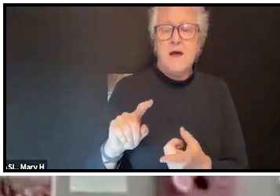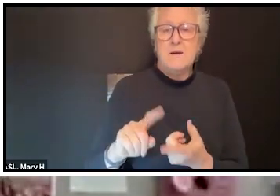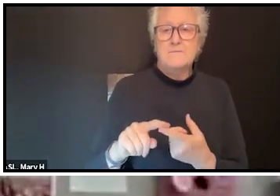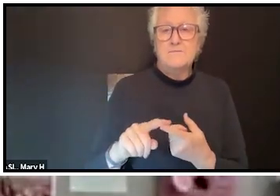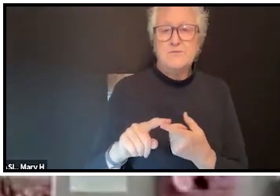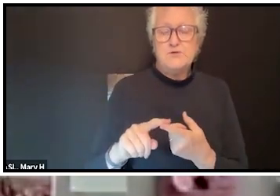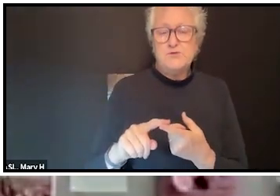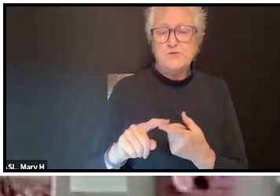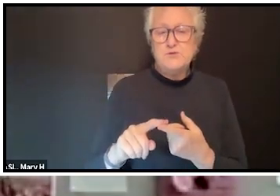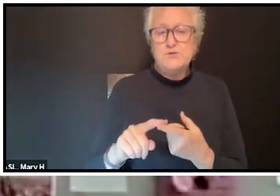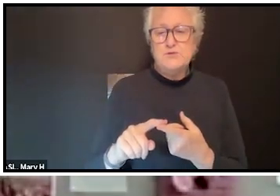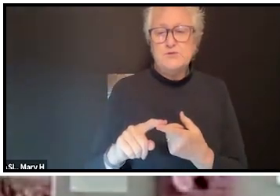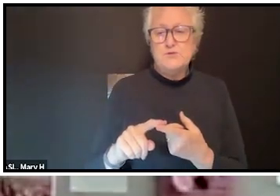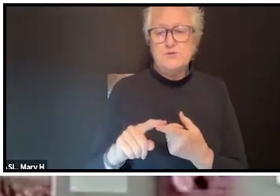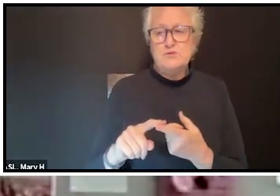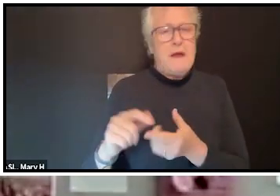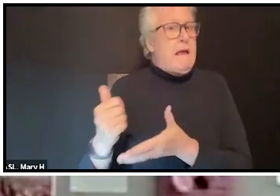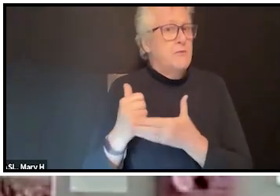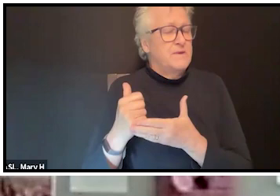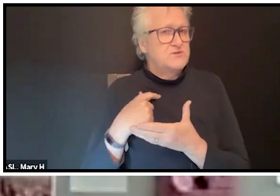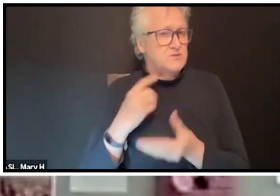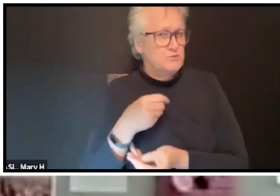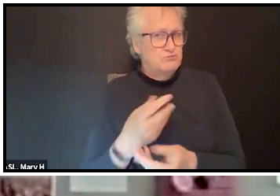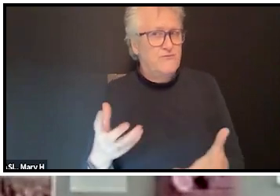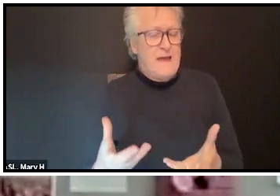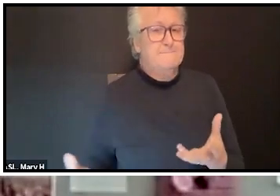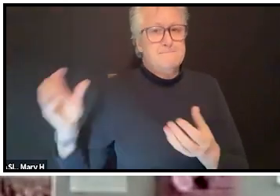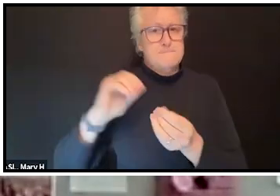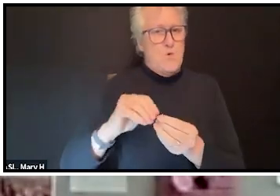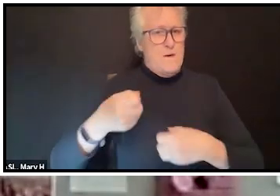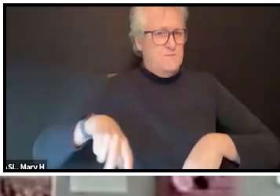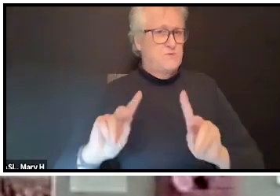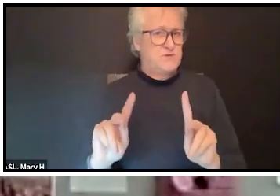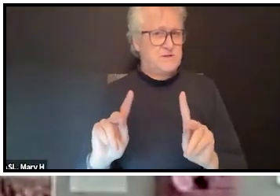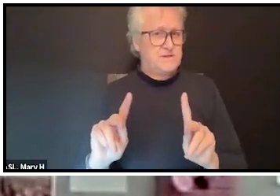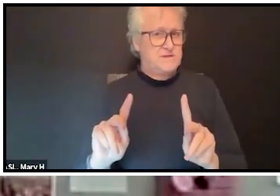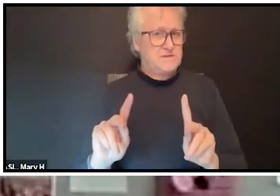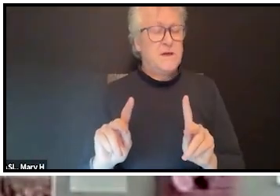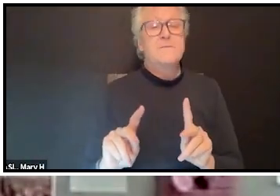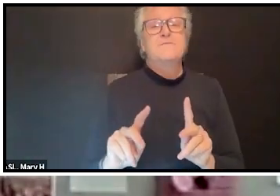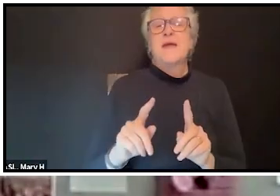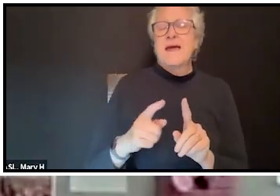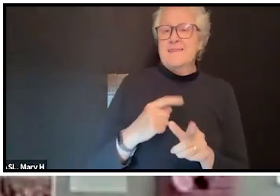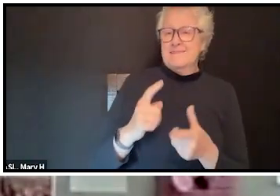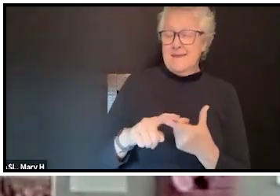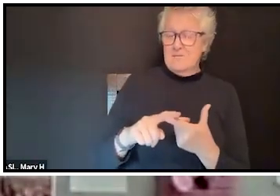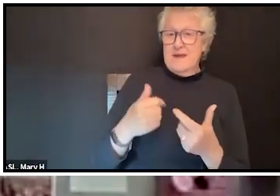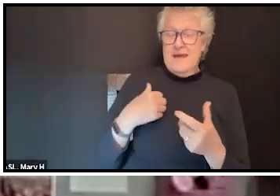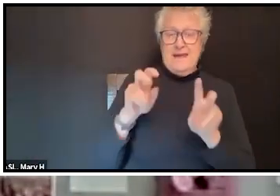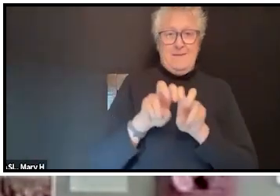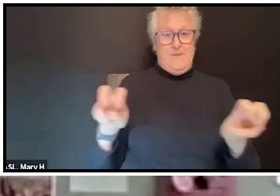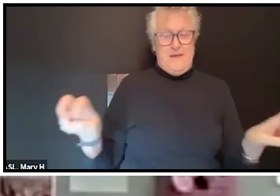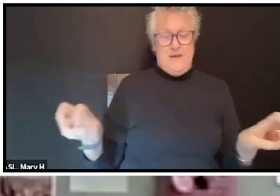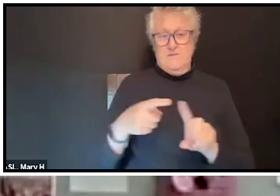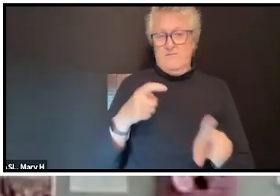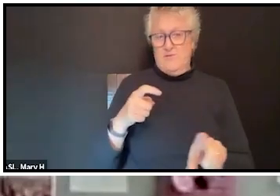And then on March 5th, we had a panel presentation of the 6 agencies that